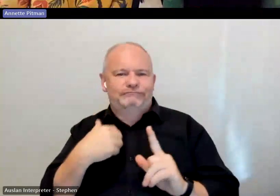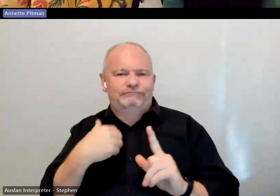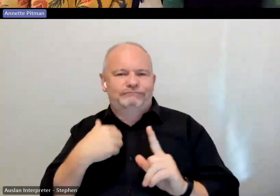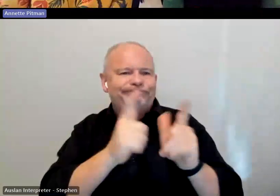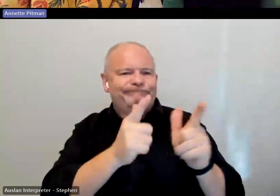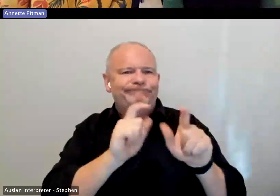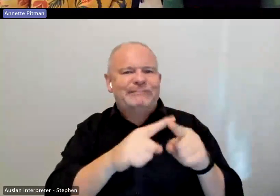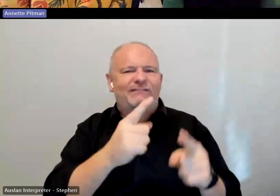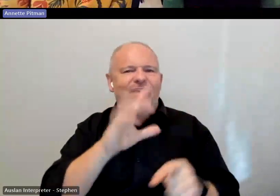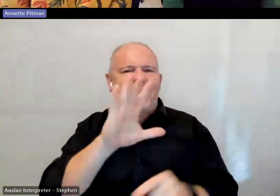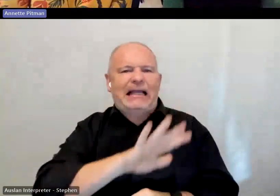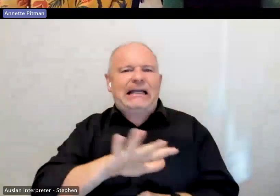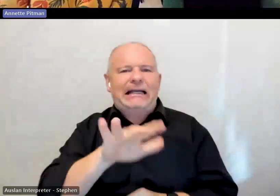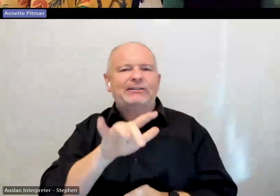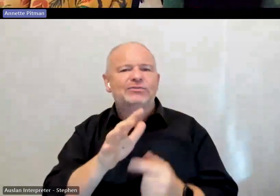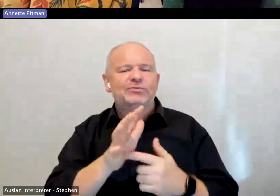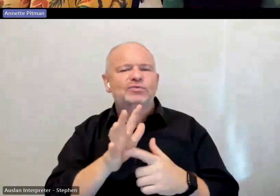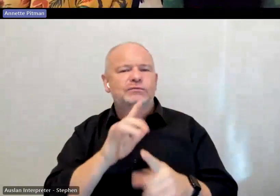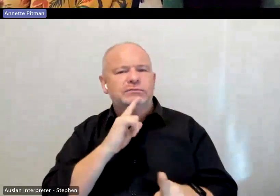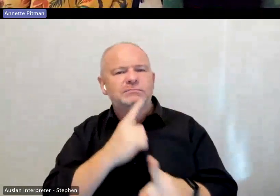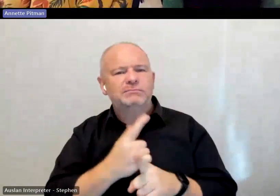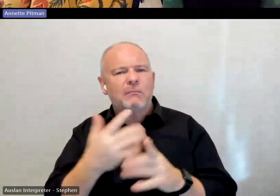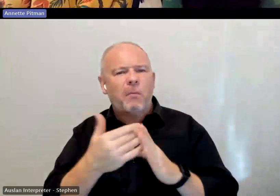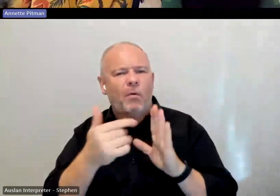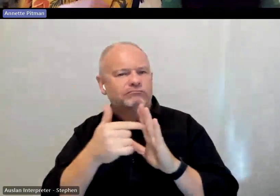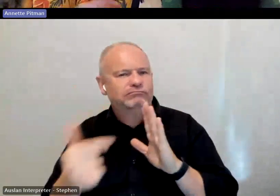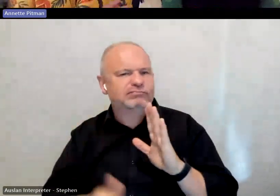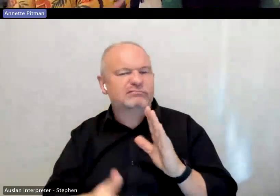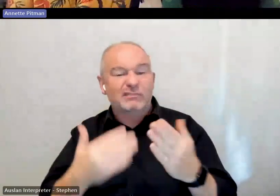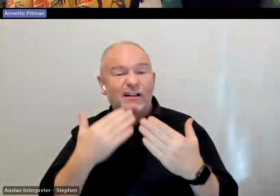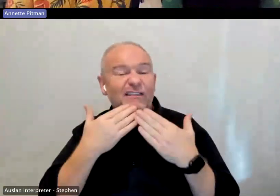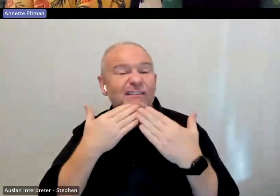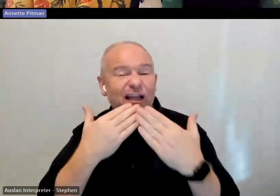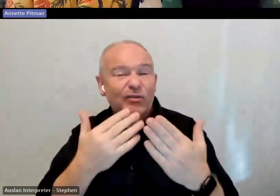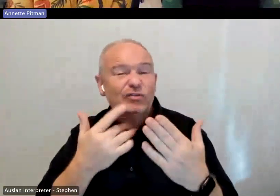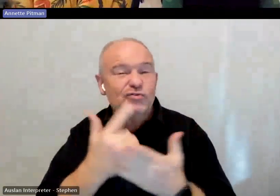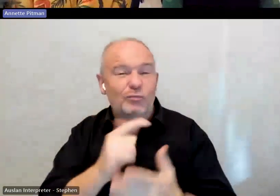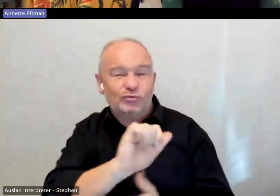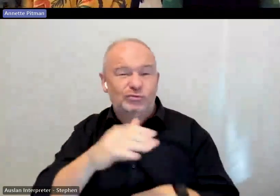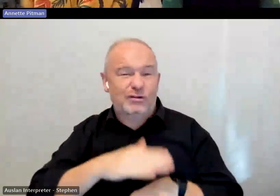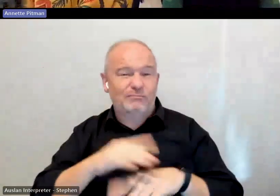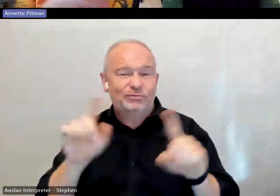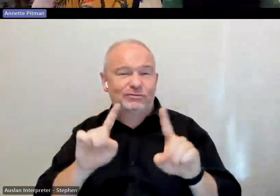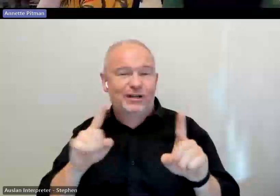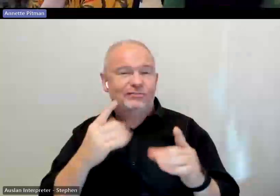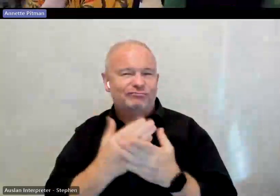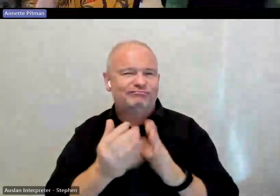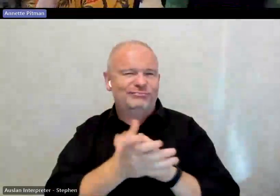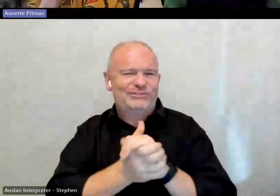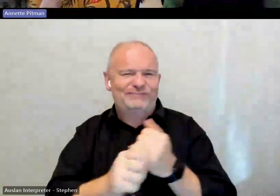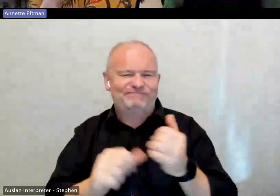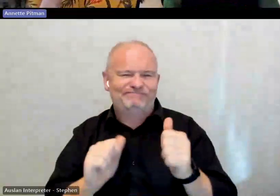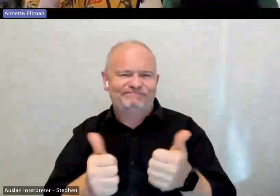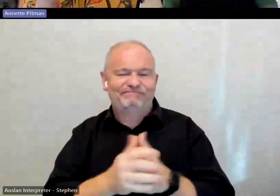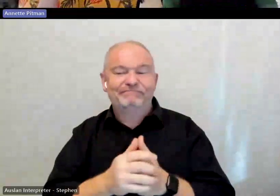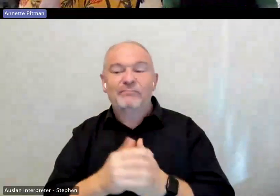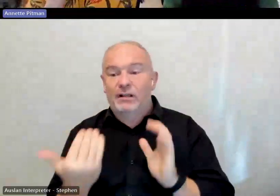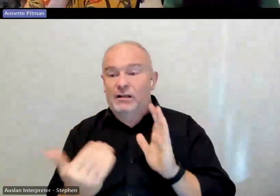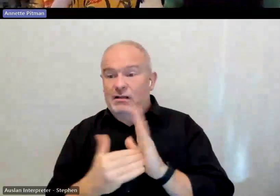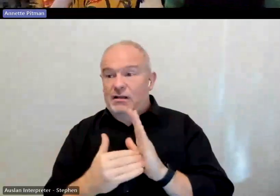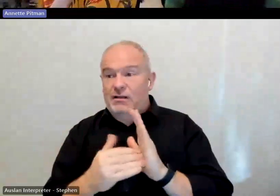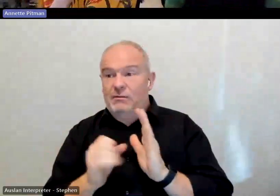different areas to speak in more detail. But thank you so much for your time today. We really appreciate it. And can I just chime